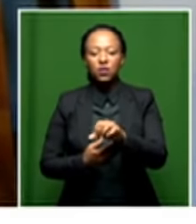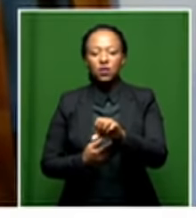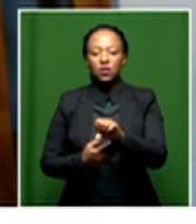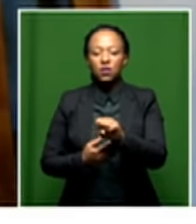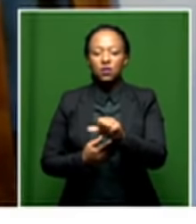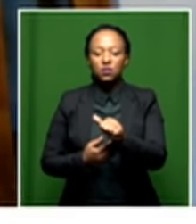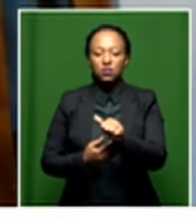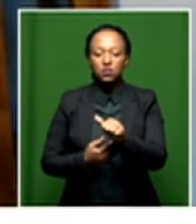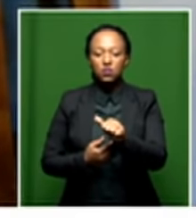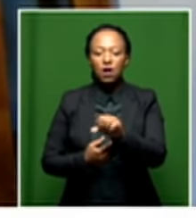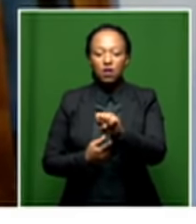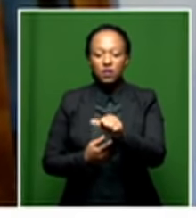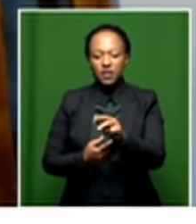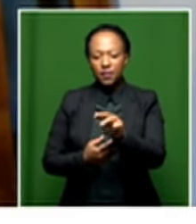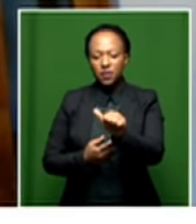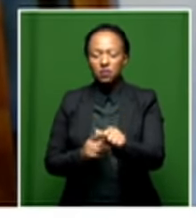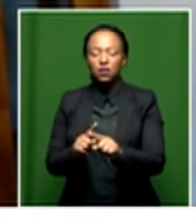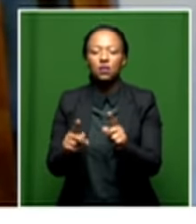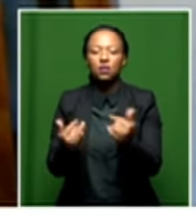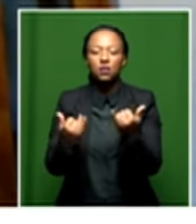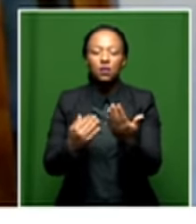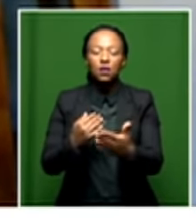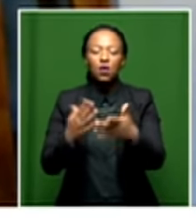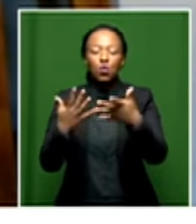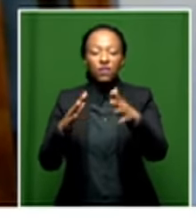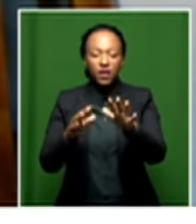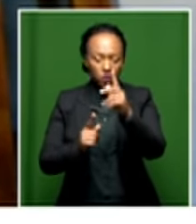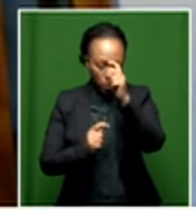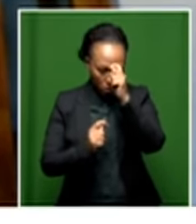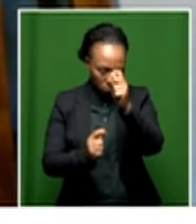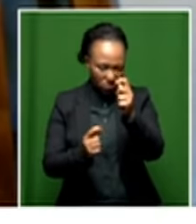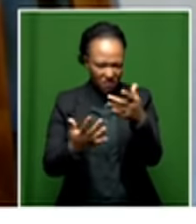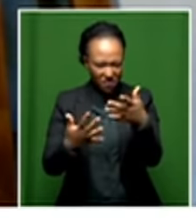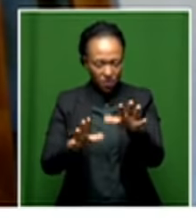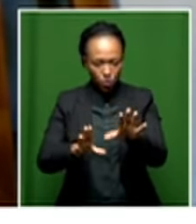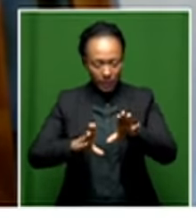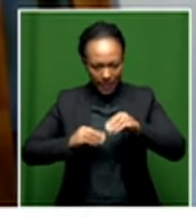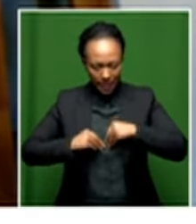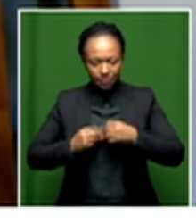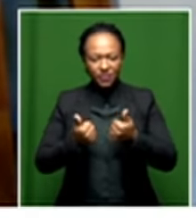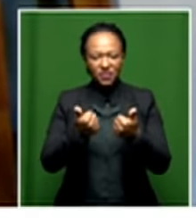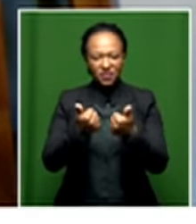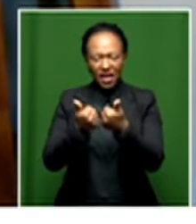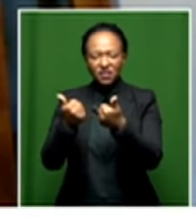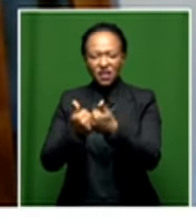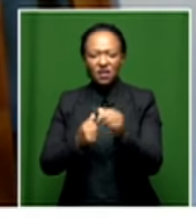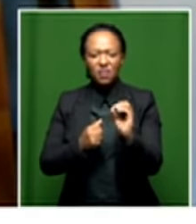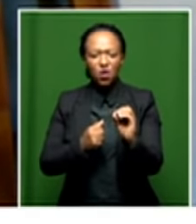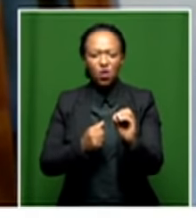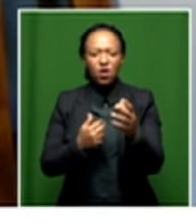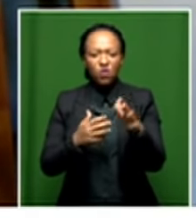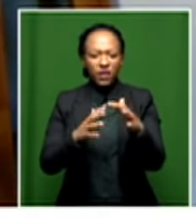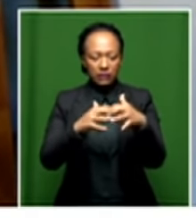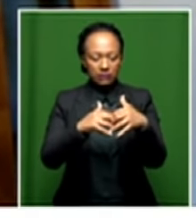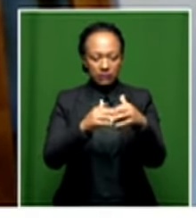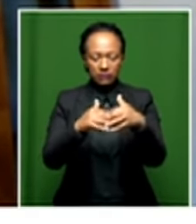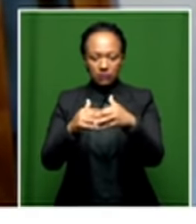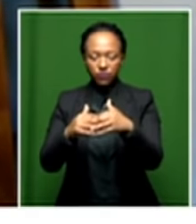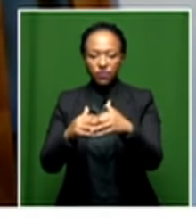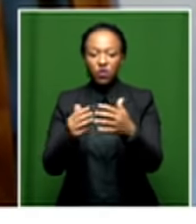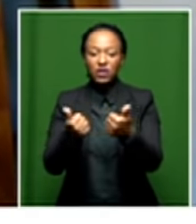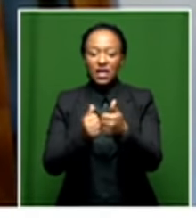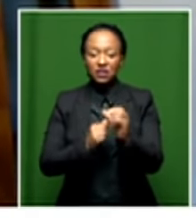long overdue. So we also acknowledge the multitude of challenges in our specific settings that we are